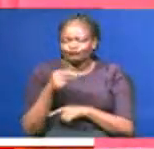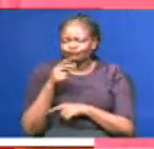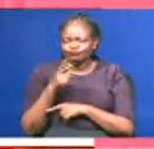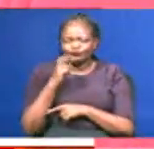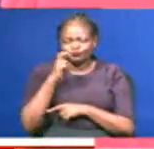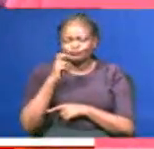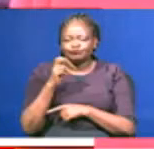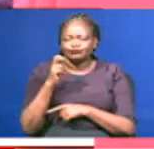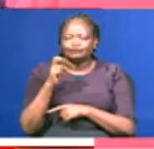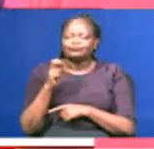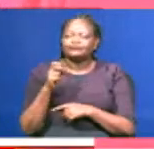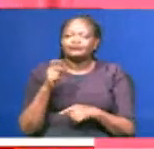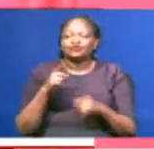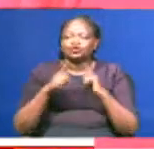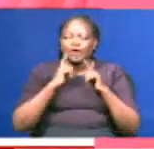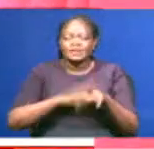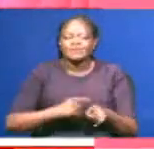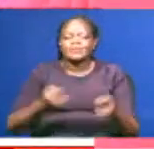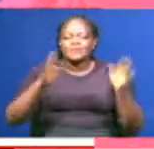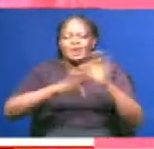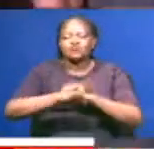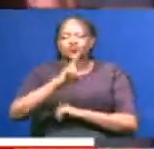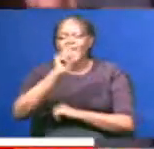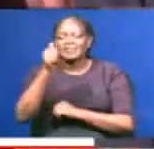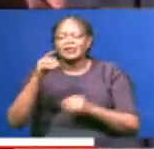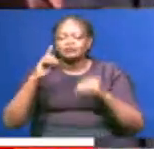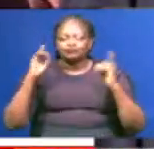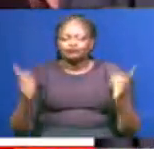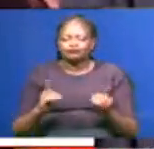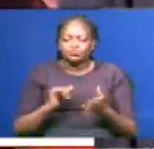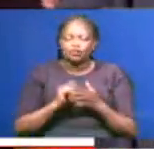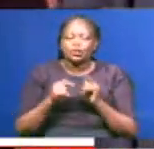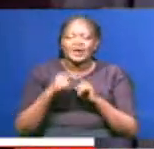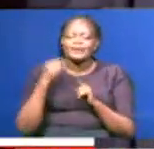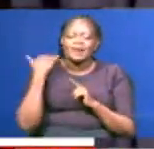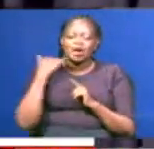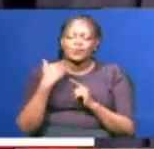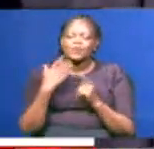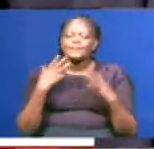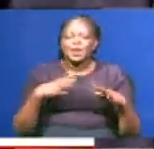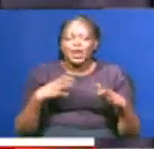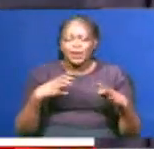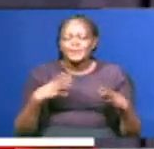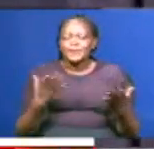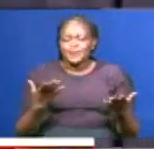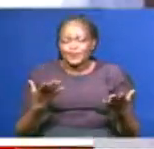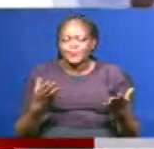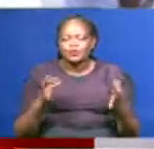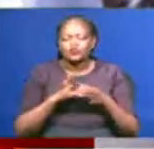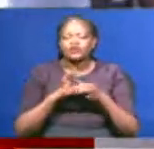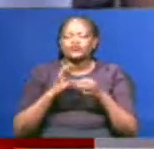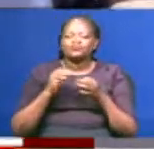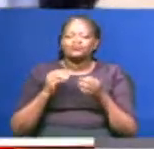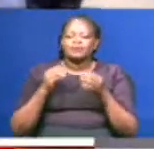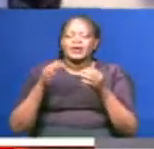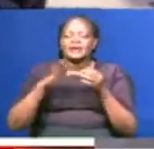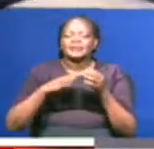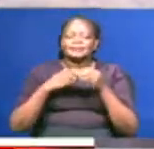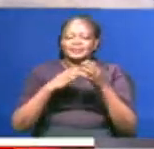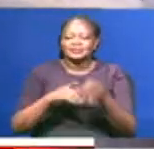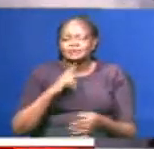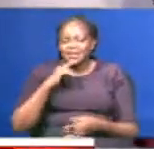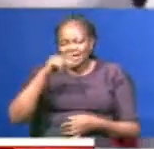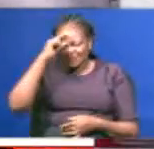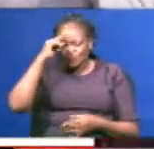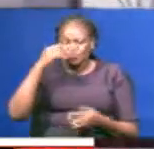Speaking during the burial of two other herders that were killed by bandits, the resident joined area leaders in calling on the government to conduct a similar